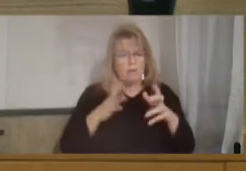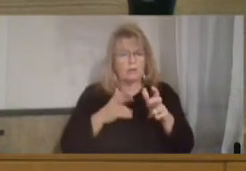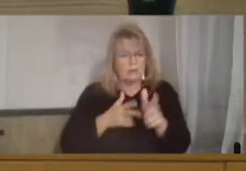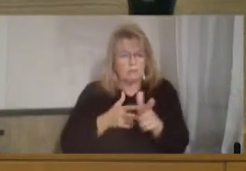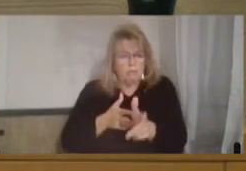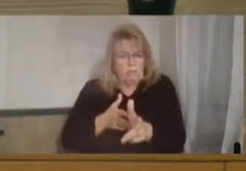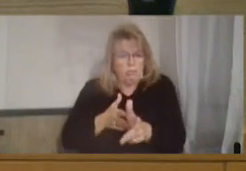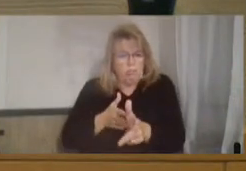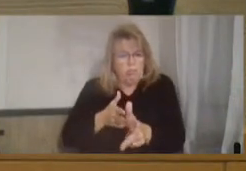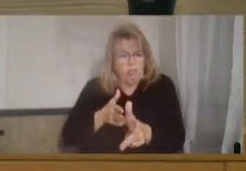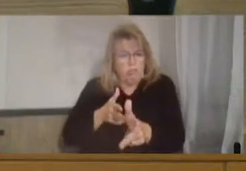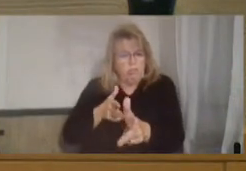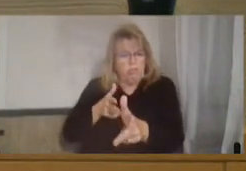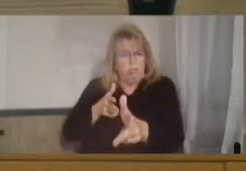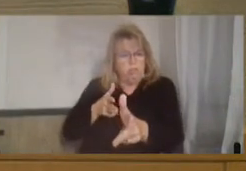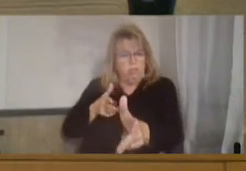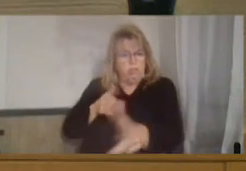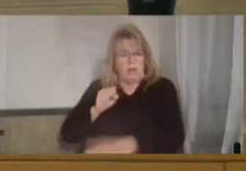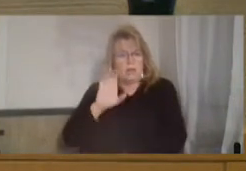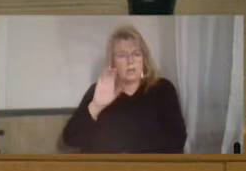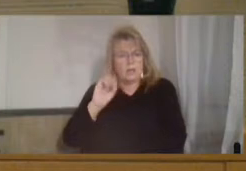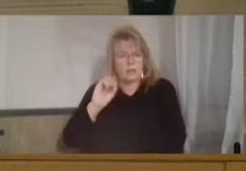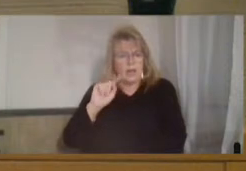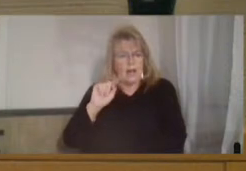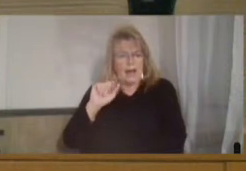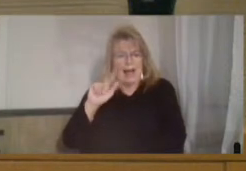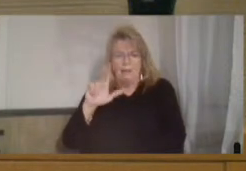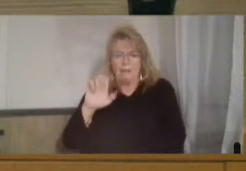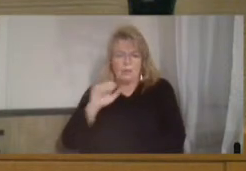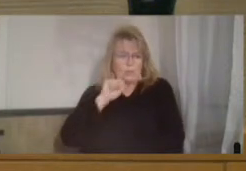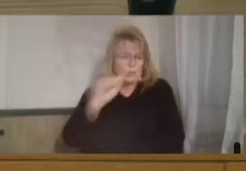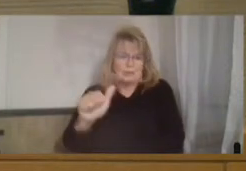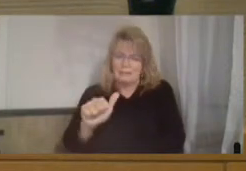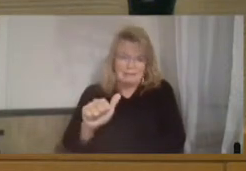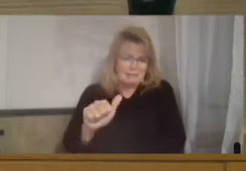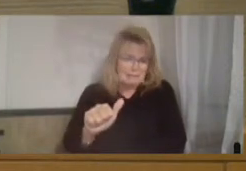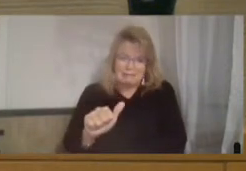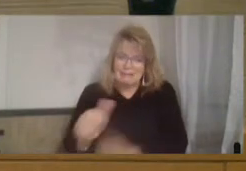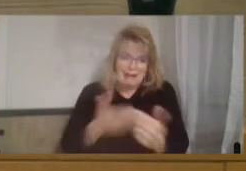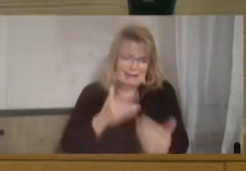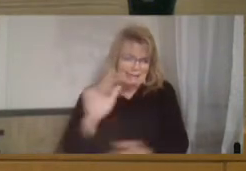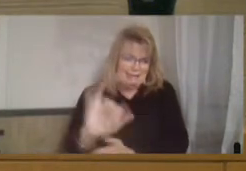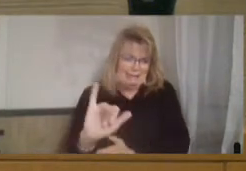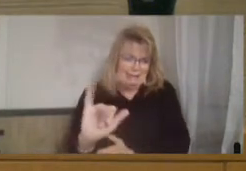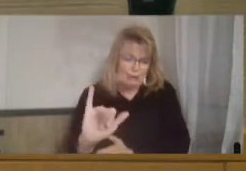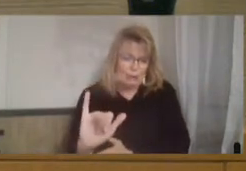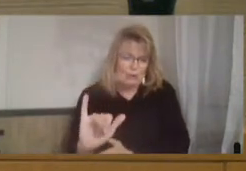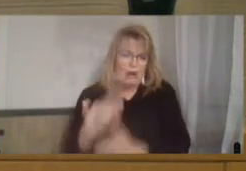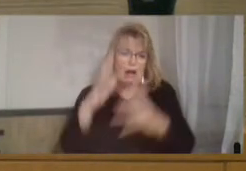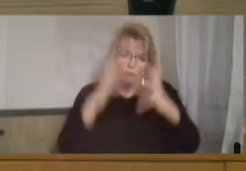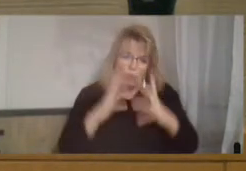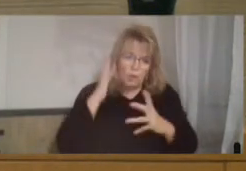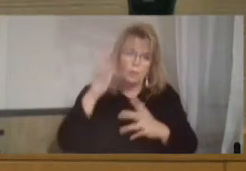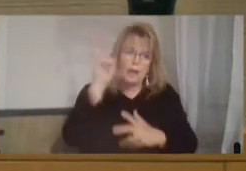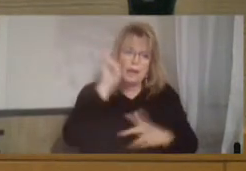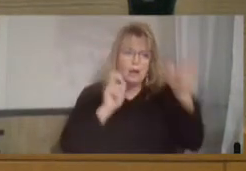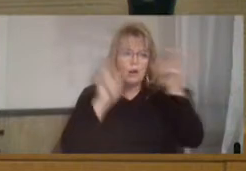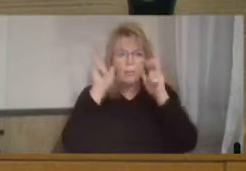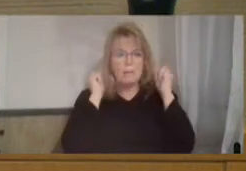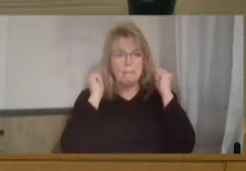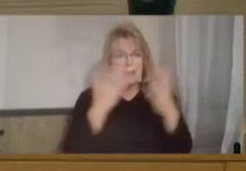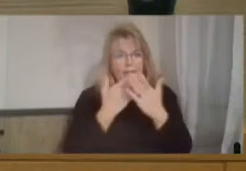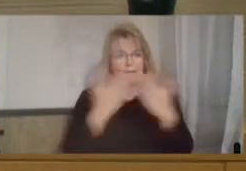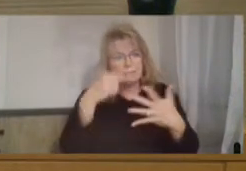lanes. Scott Avenue was not a picnic either. So unfortunately, you'll be hearing about many of these things from